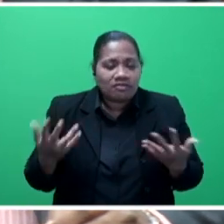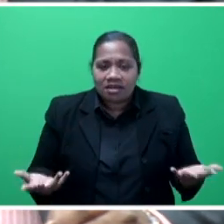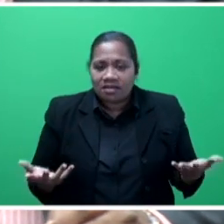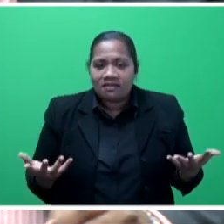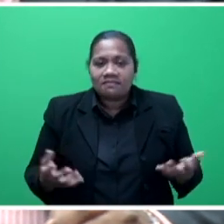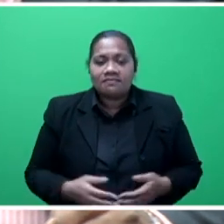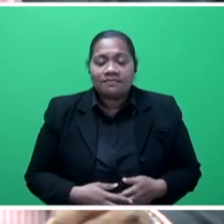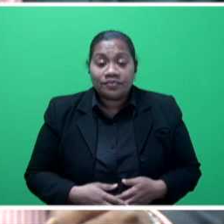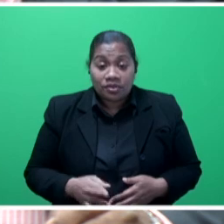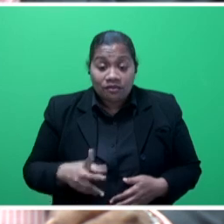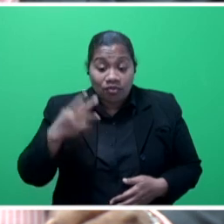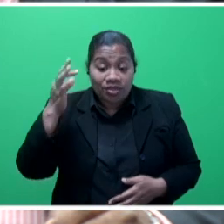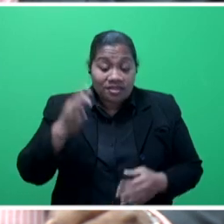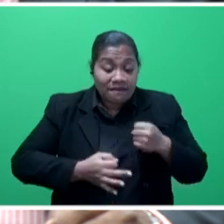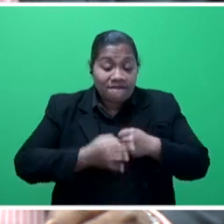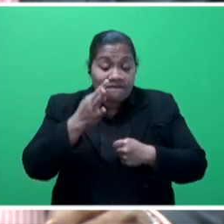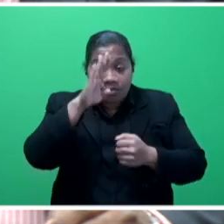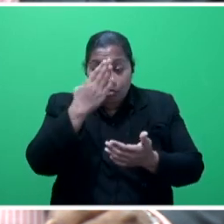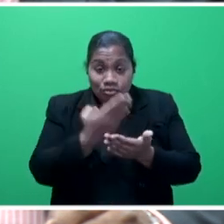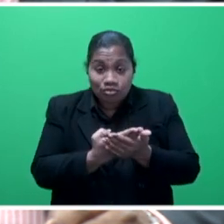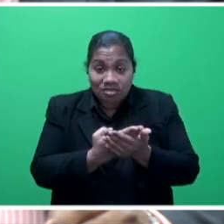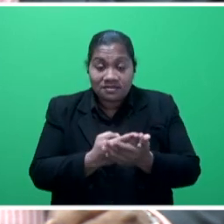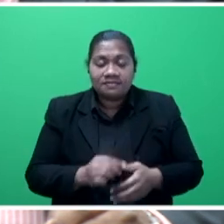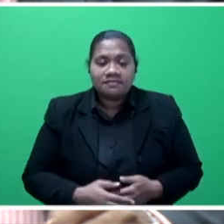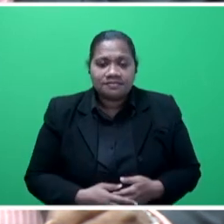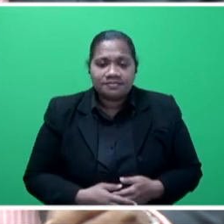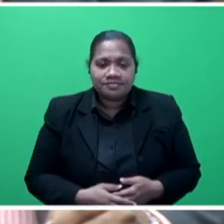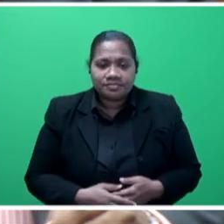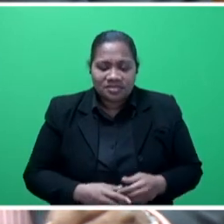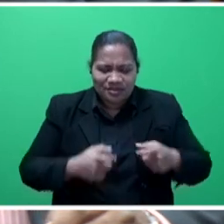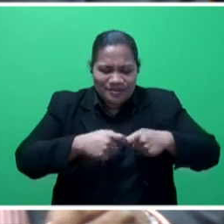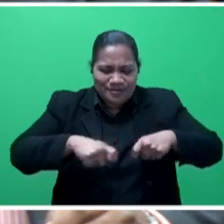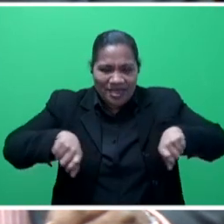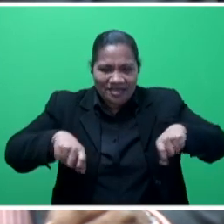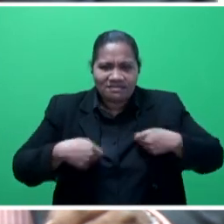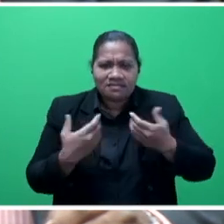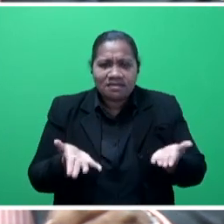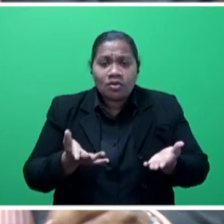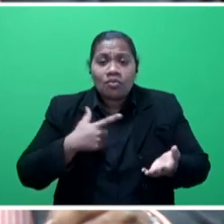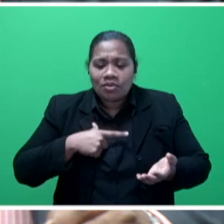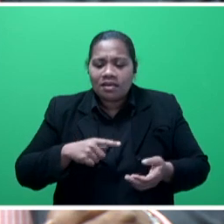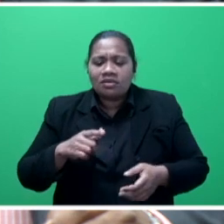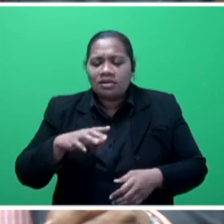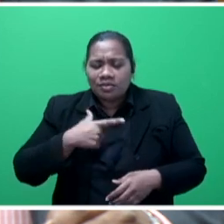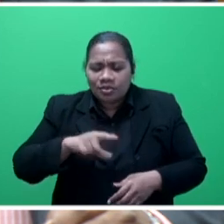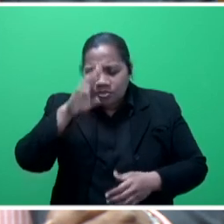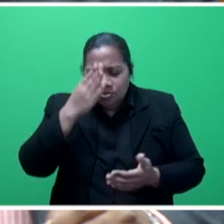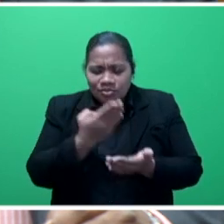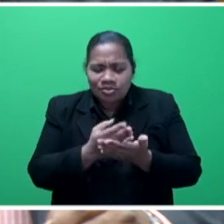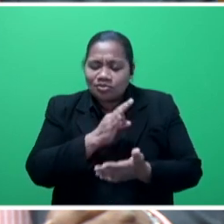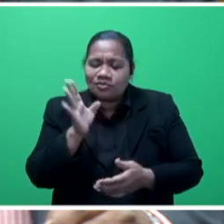sanitary pads for female students continues. It ensures that girls do not miss school simply because they cannot afford sanitary